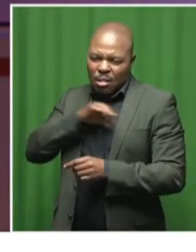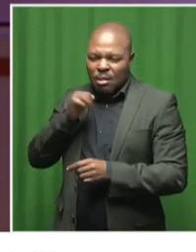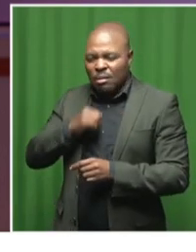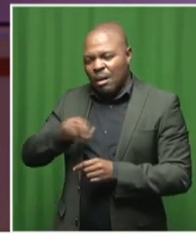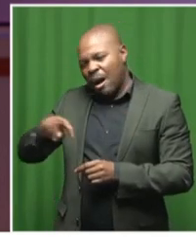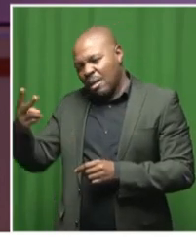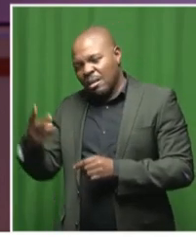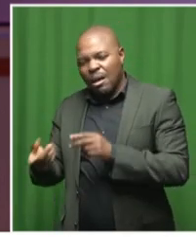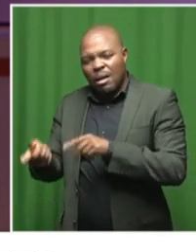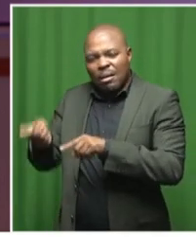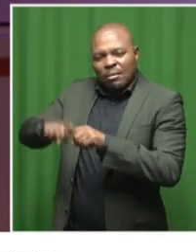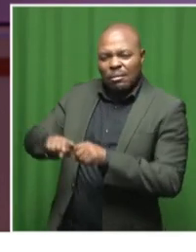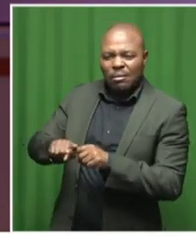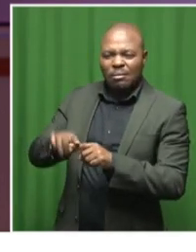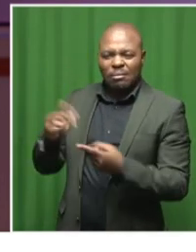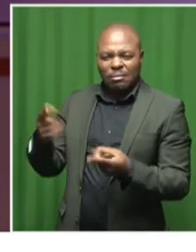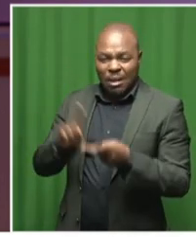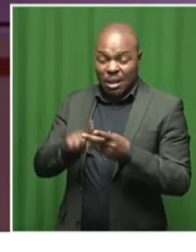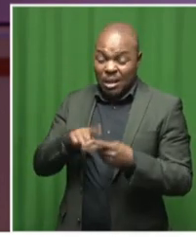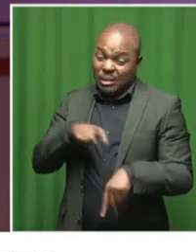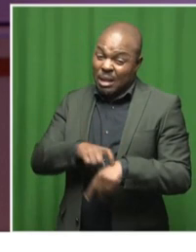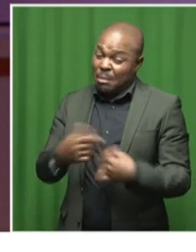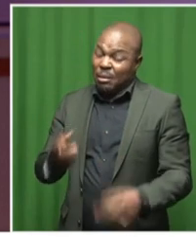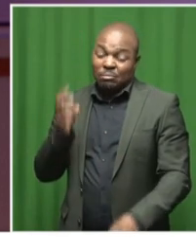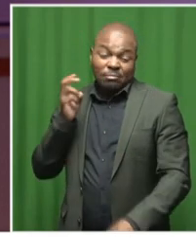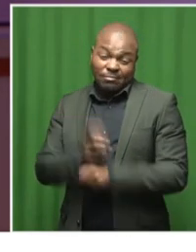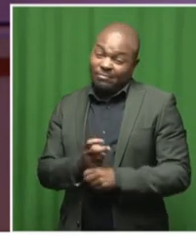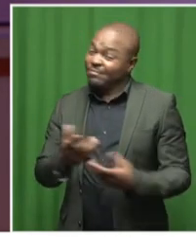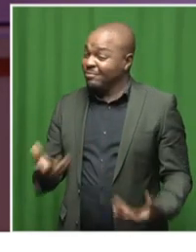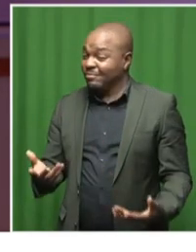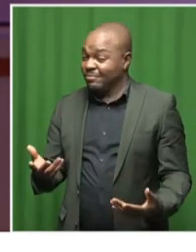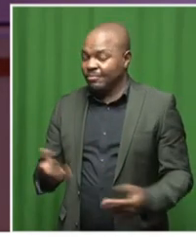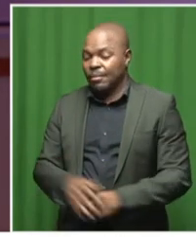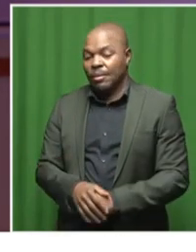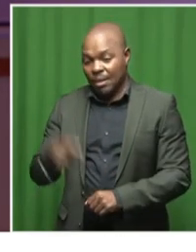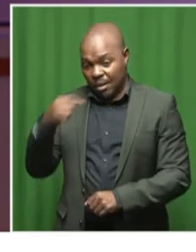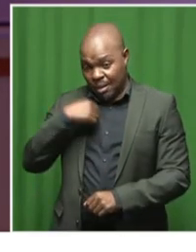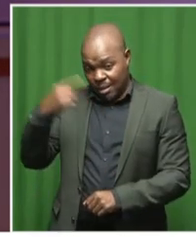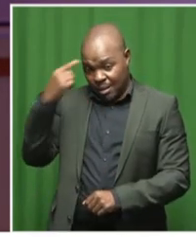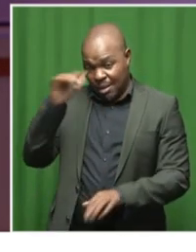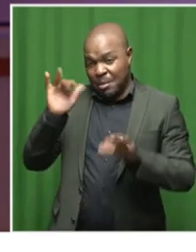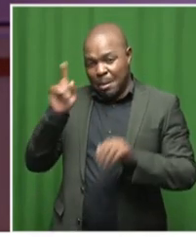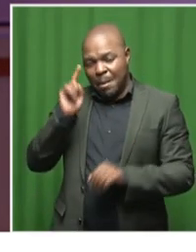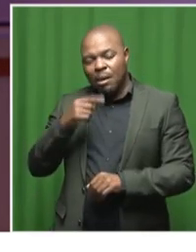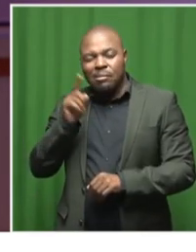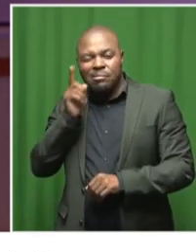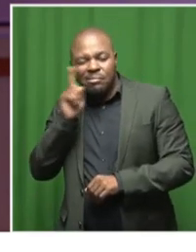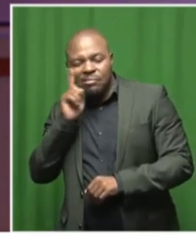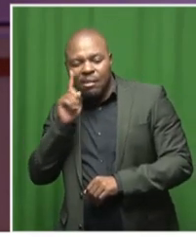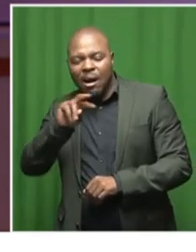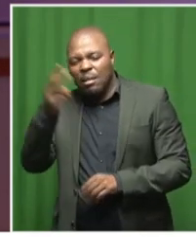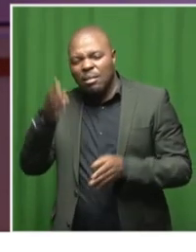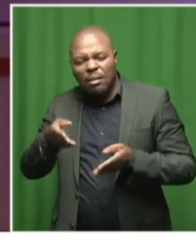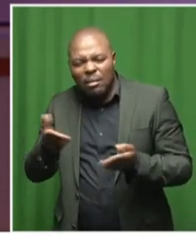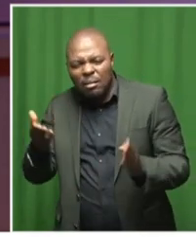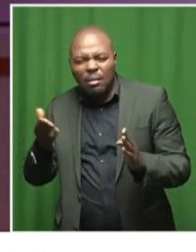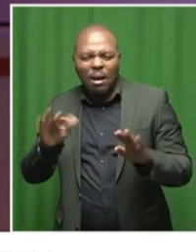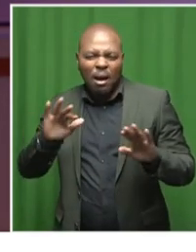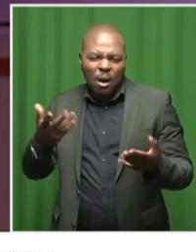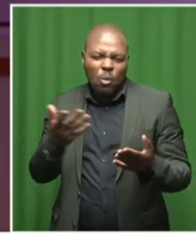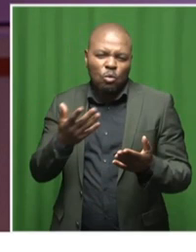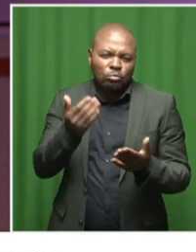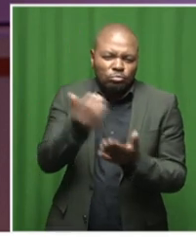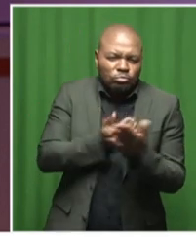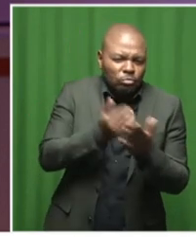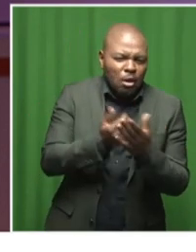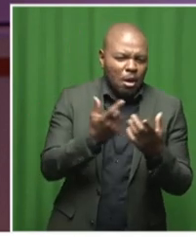above what you get paid. You know, times are very tough. So I think people need to look at other things that they can do to ensure